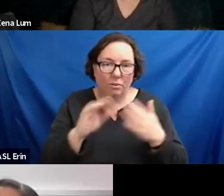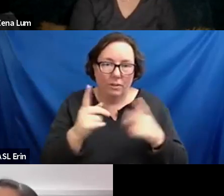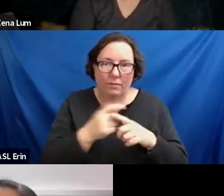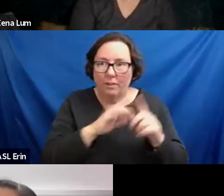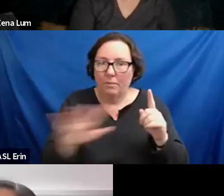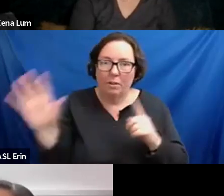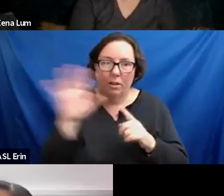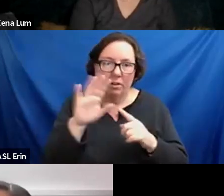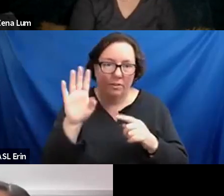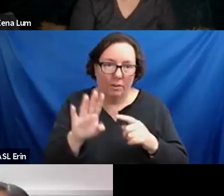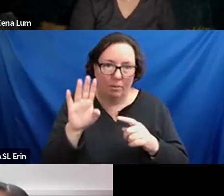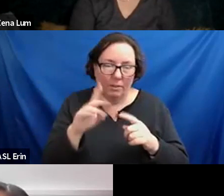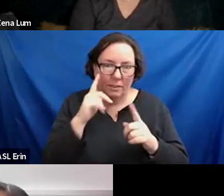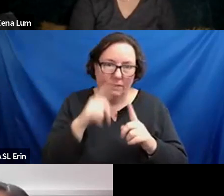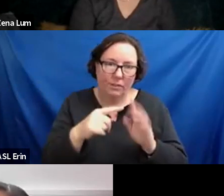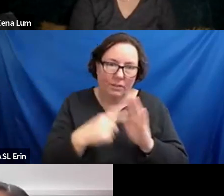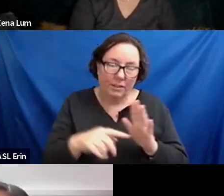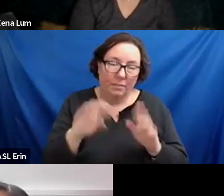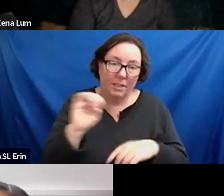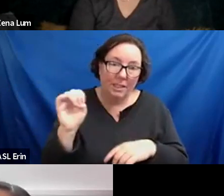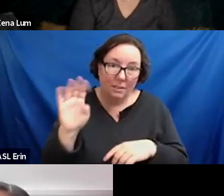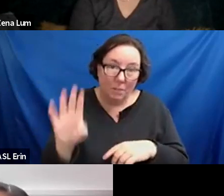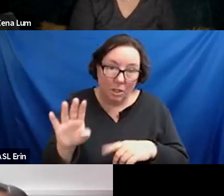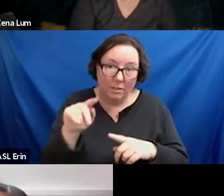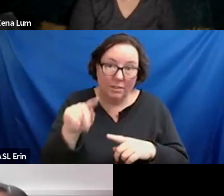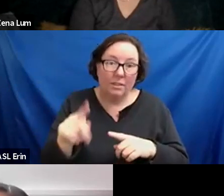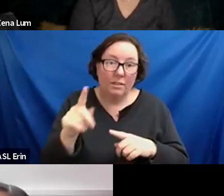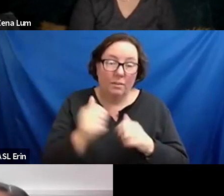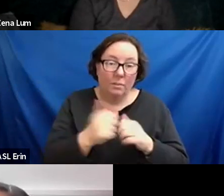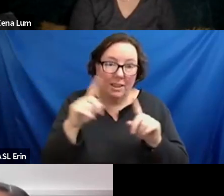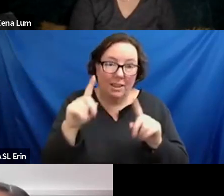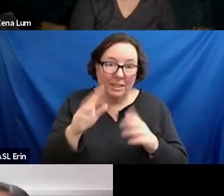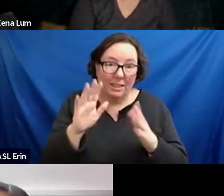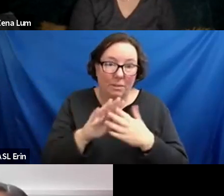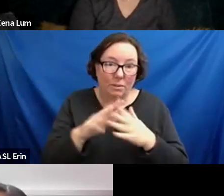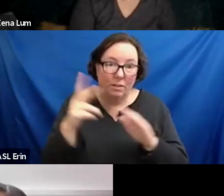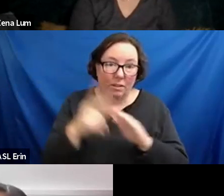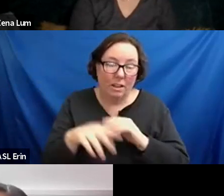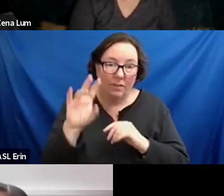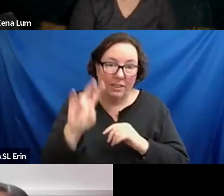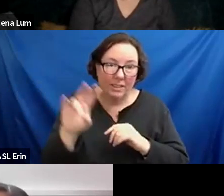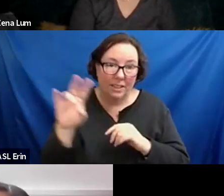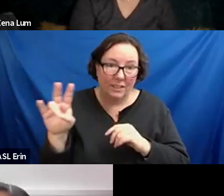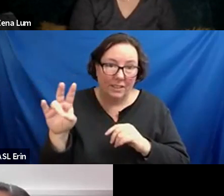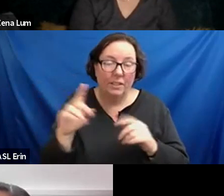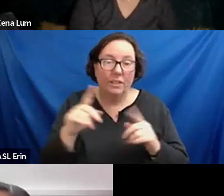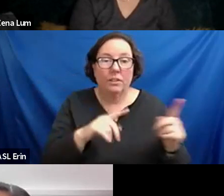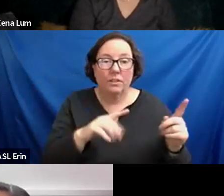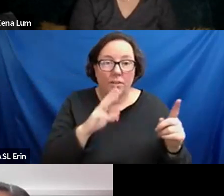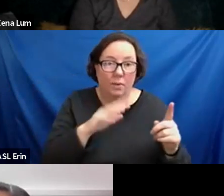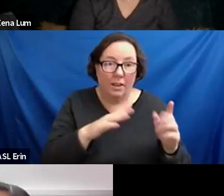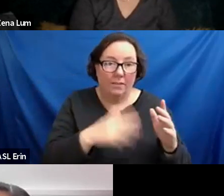Boston's zip codes, for example, from East Boston, with an exam school cutoff of 77 to the waterfront with a cutoff of